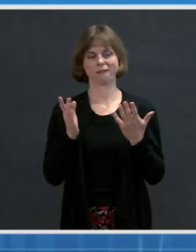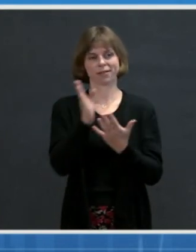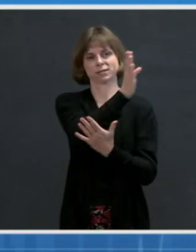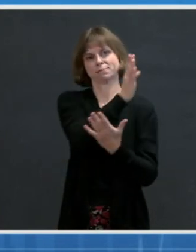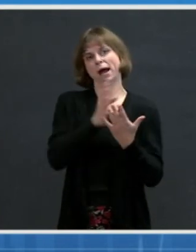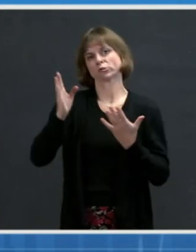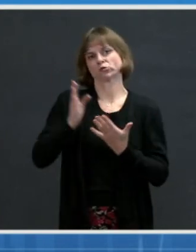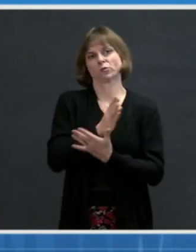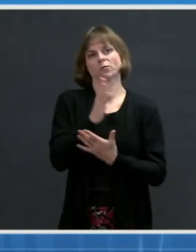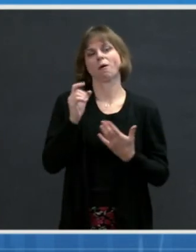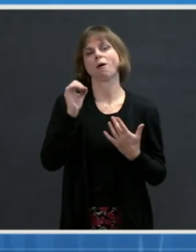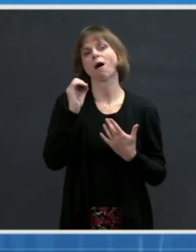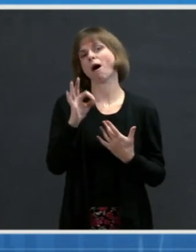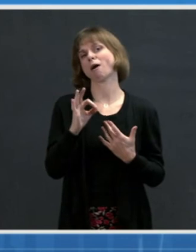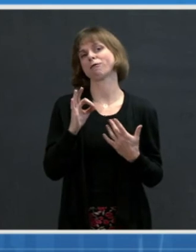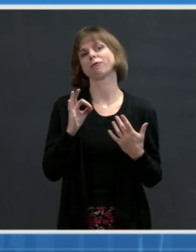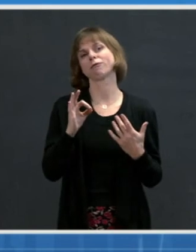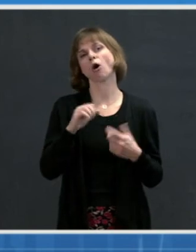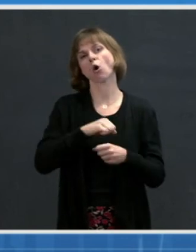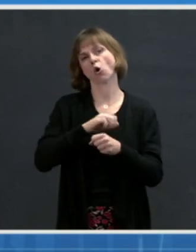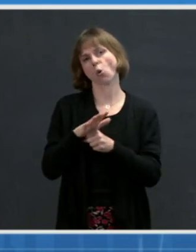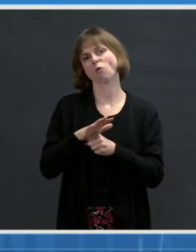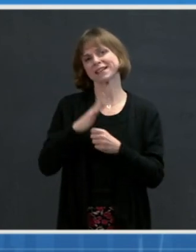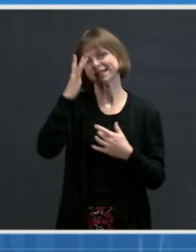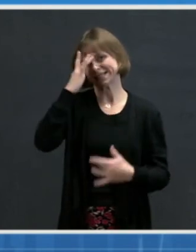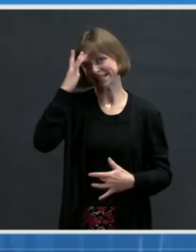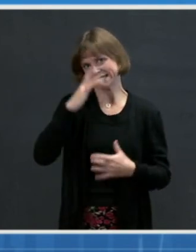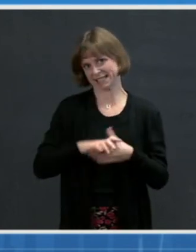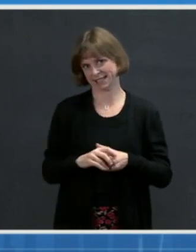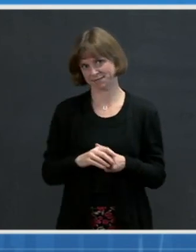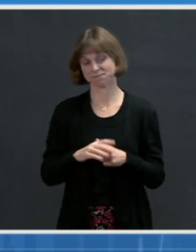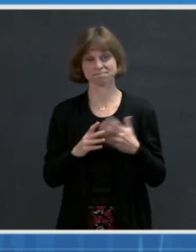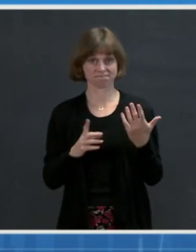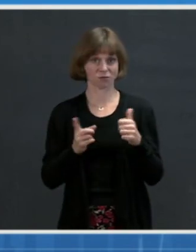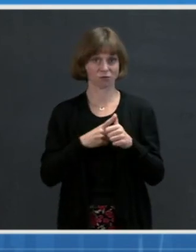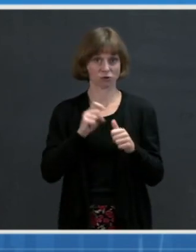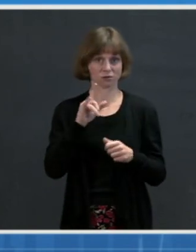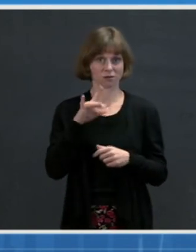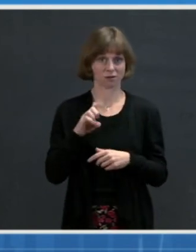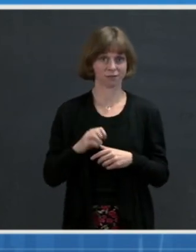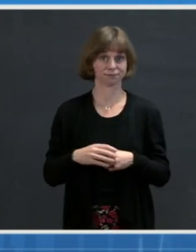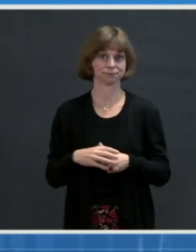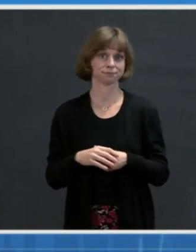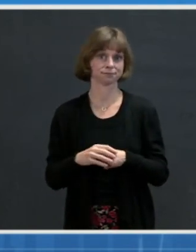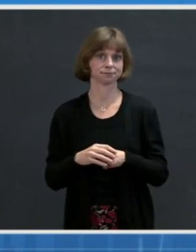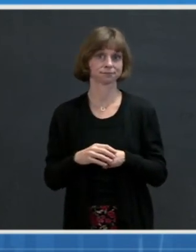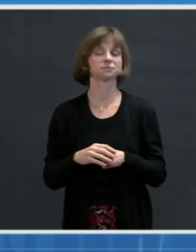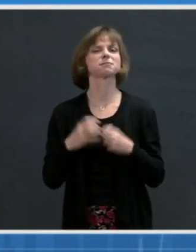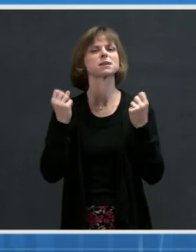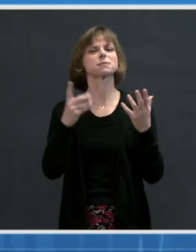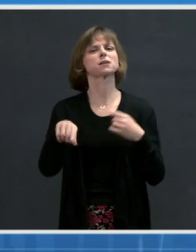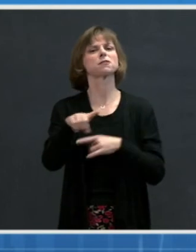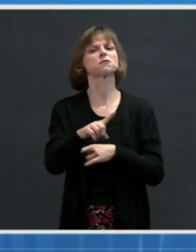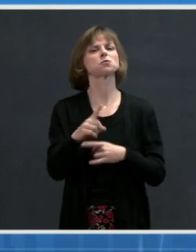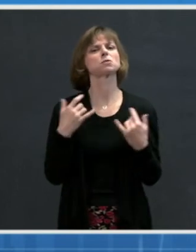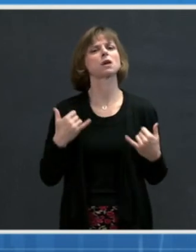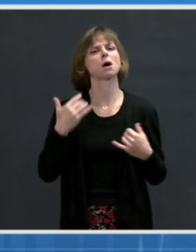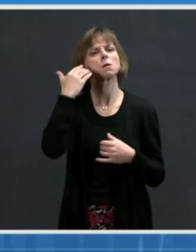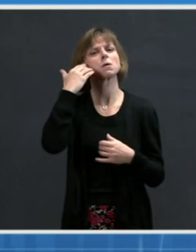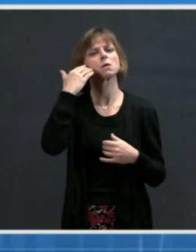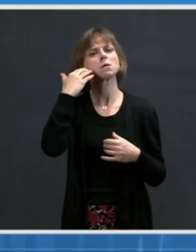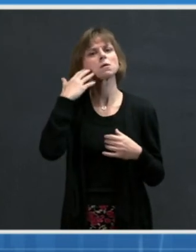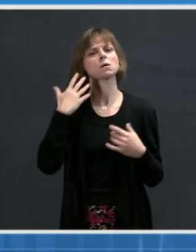of COVID-19 disease. If I could have the first slide. Many of you are now aware of what